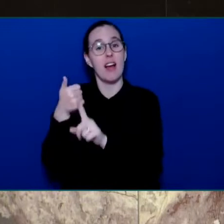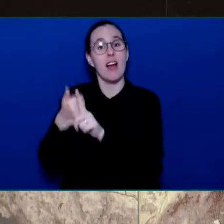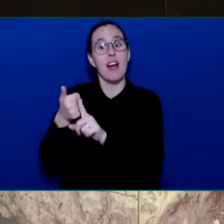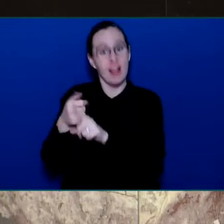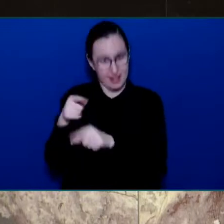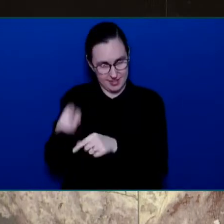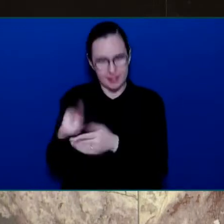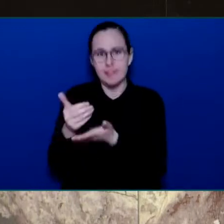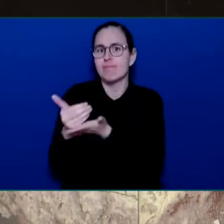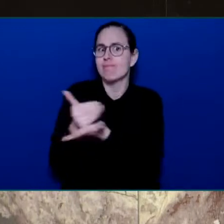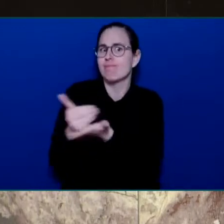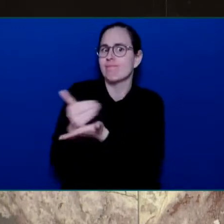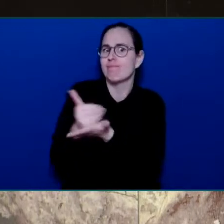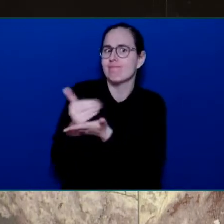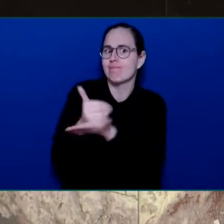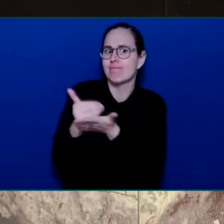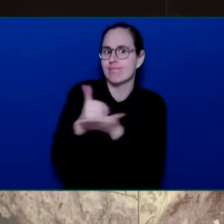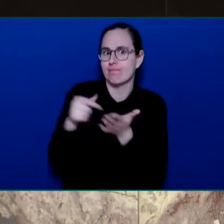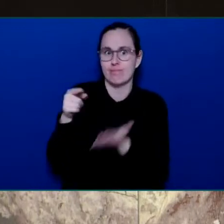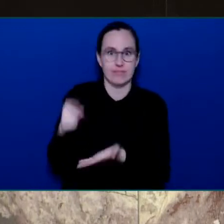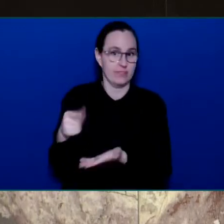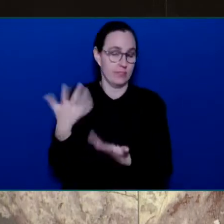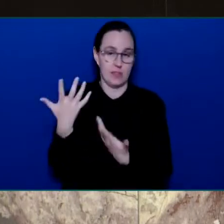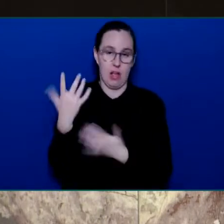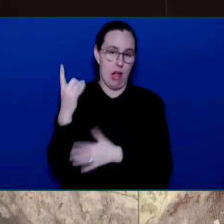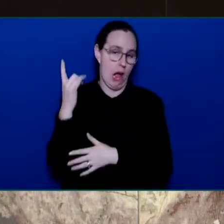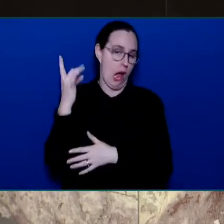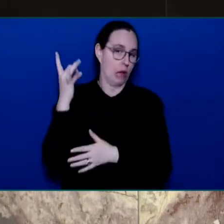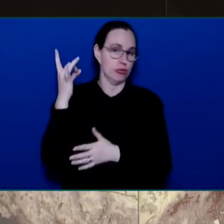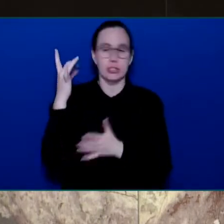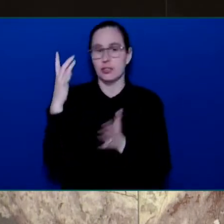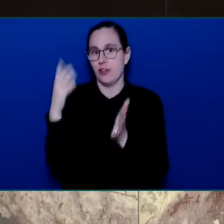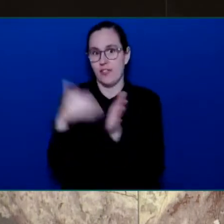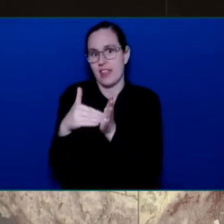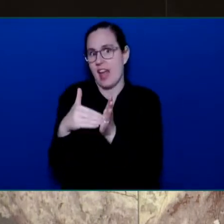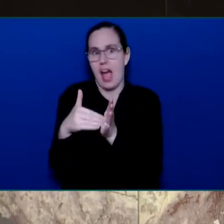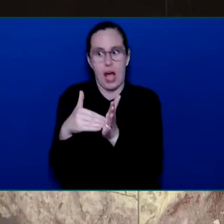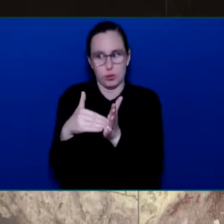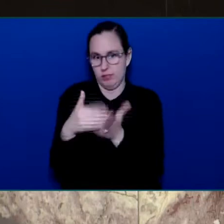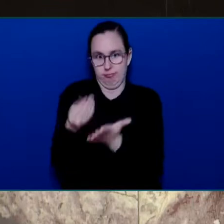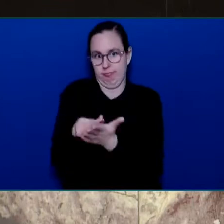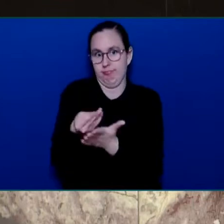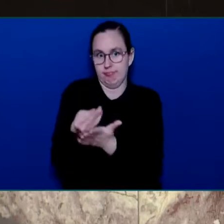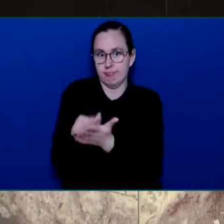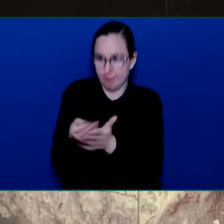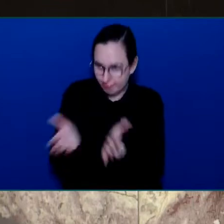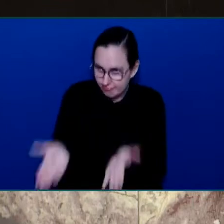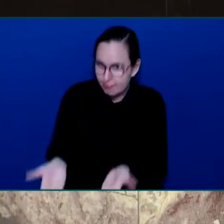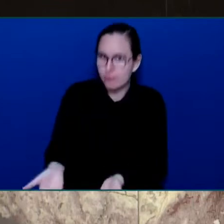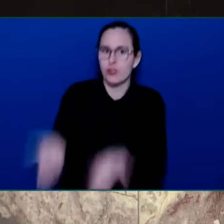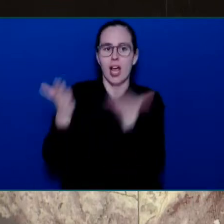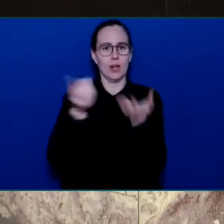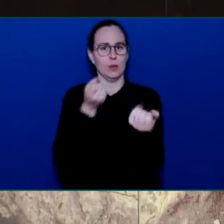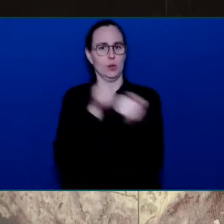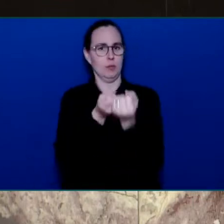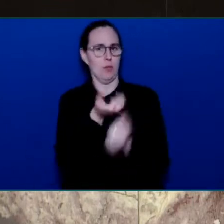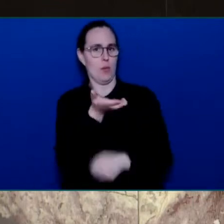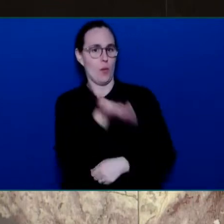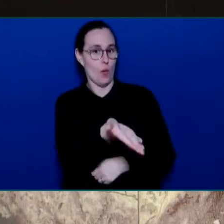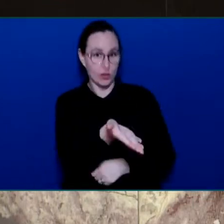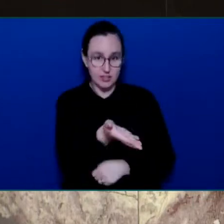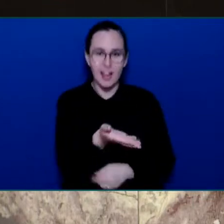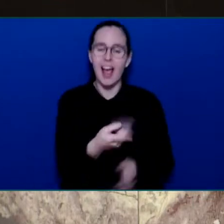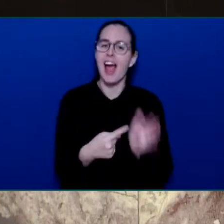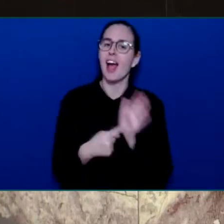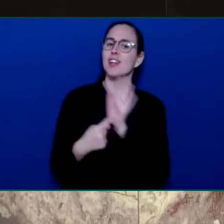for their communities respectively, and have been such strong role models for their junior riders as well. I had a chance to talk to many